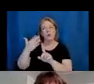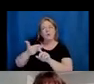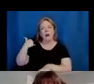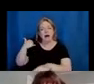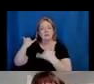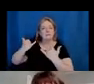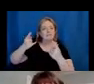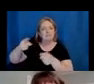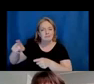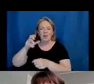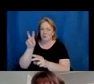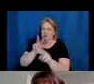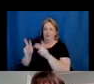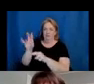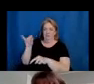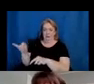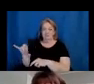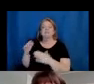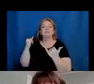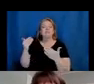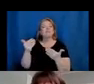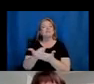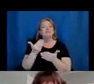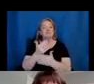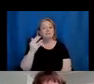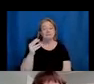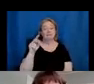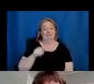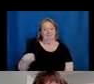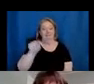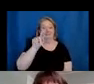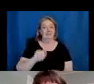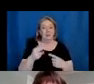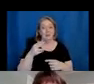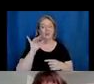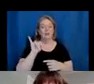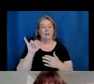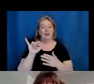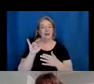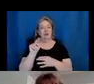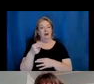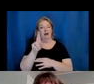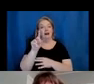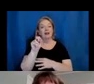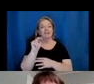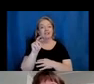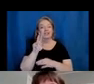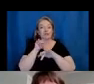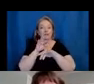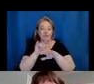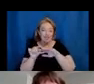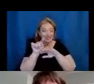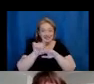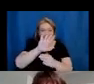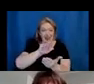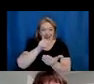and near our final destination at the Renee and Chaim Gross Foundation, I'd like to now invite Valerie to share some of her recommendations when traveling